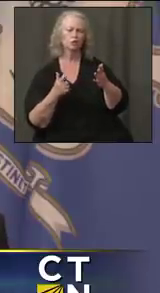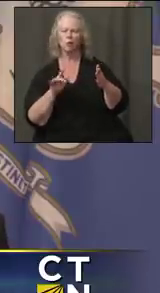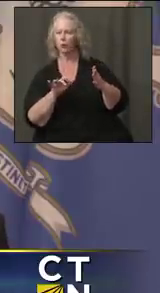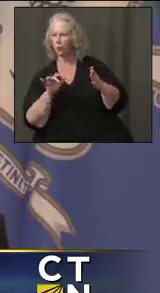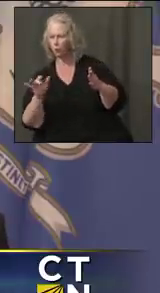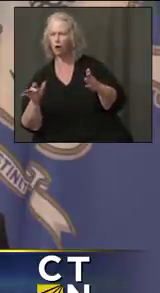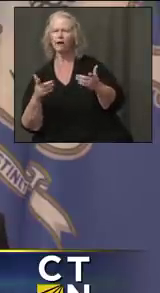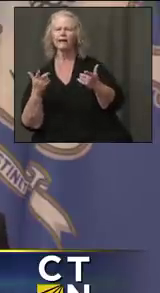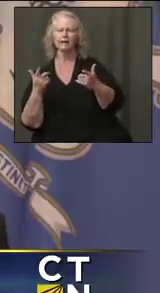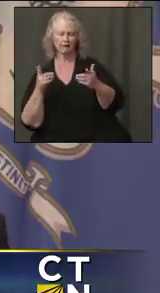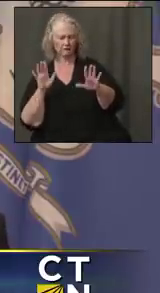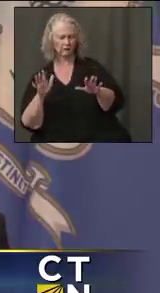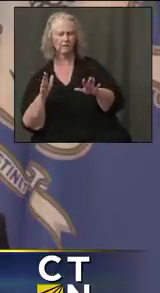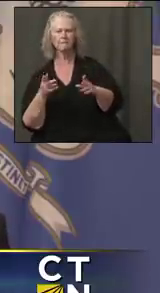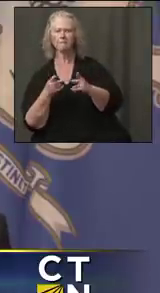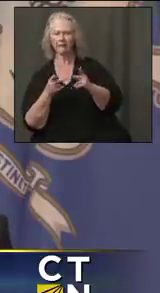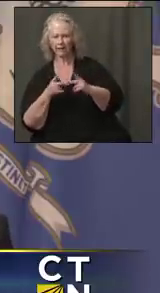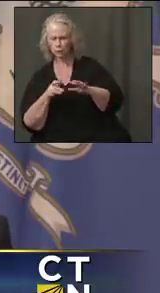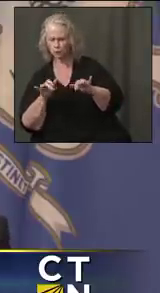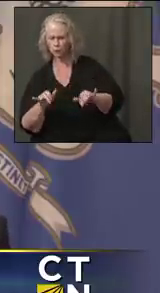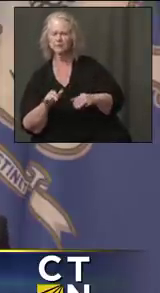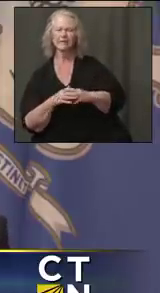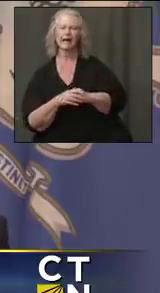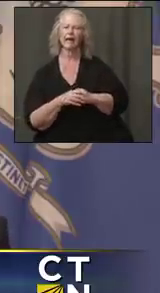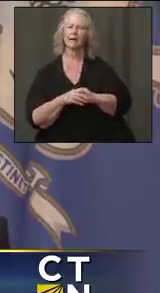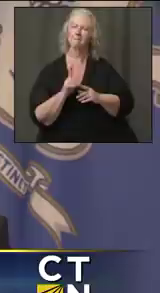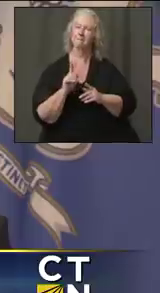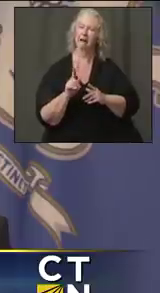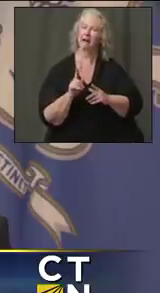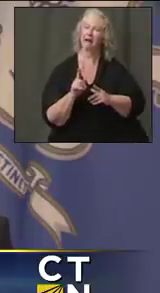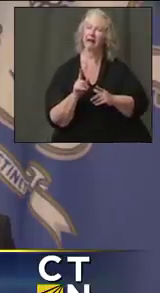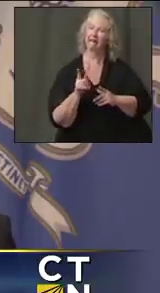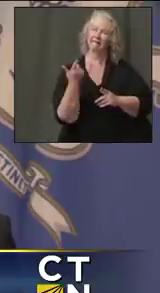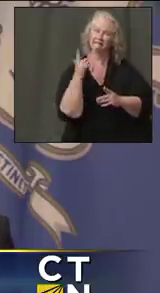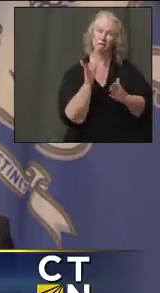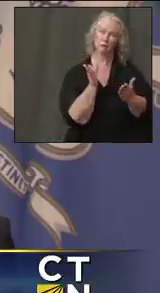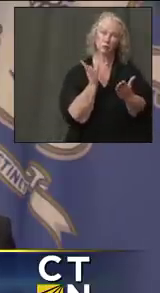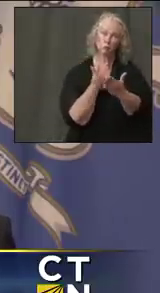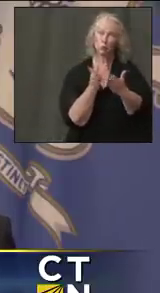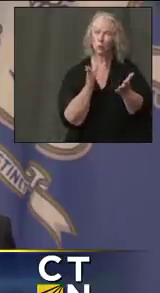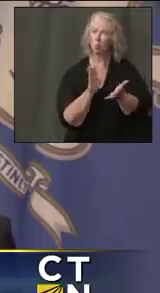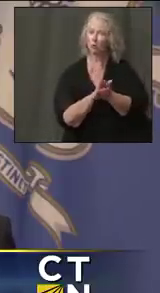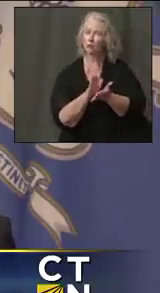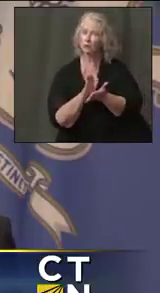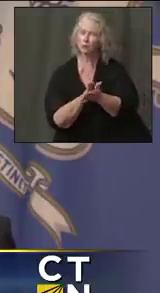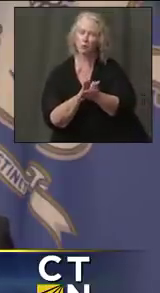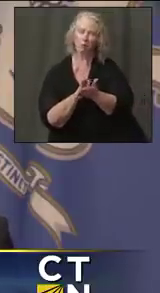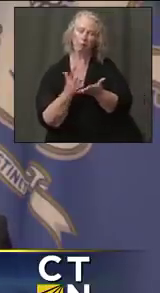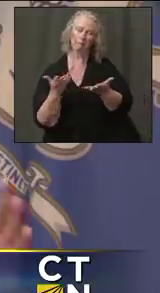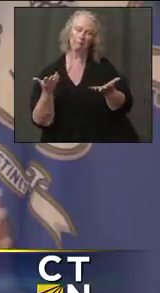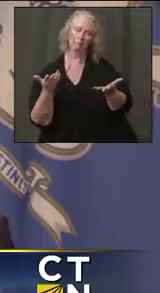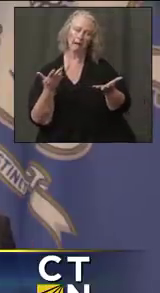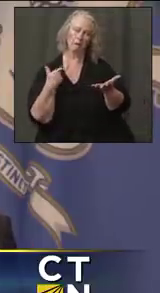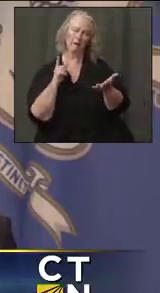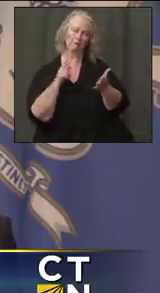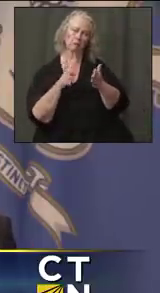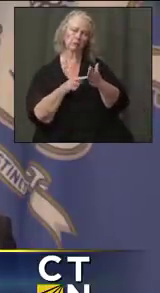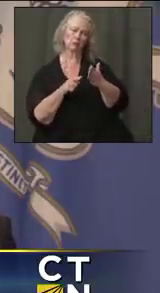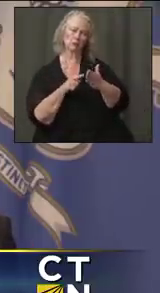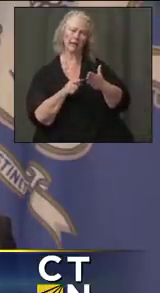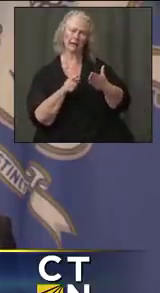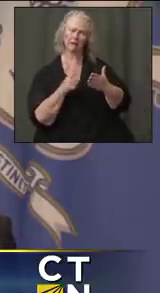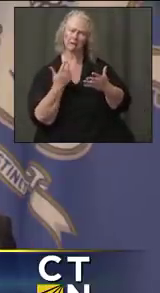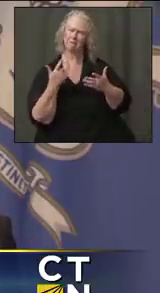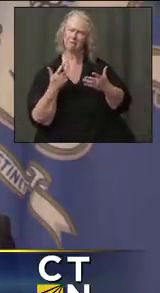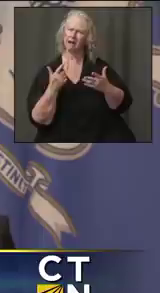for sure. In terms of the legalities of a suit with a school, probably have to get back to you, but I think there's a general